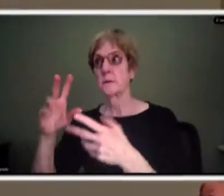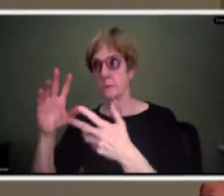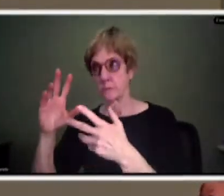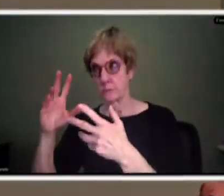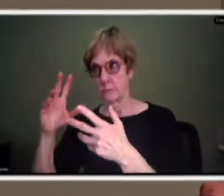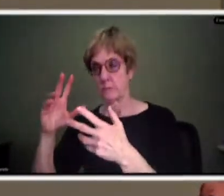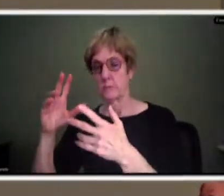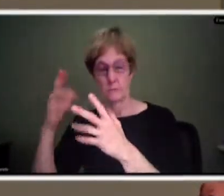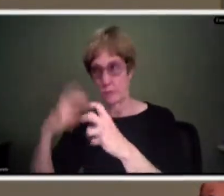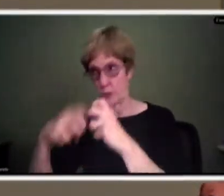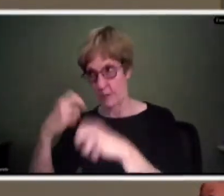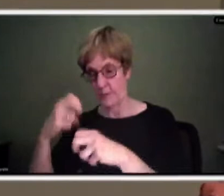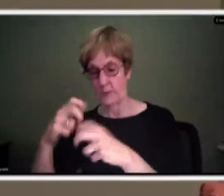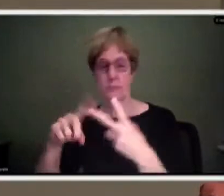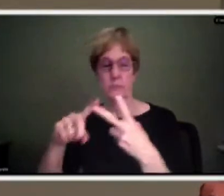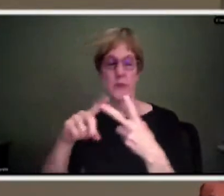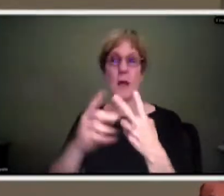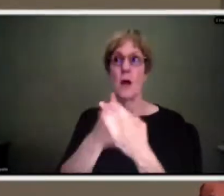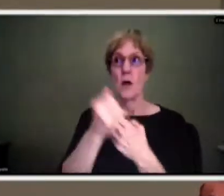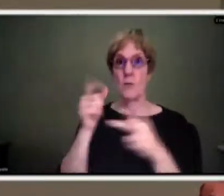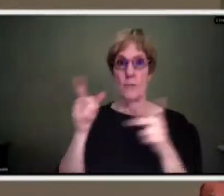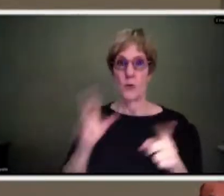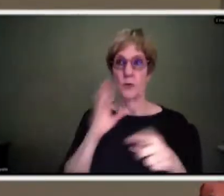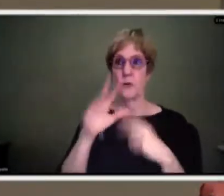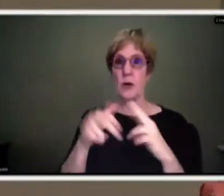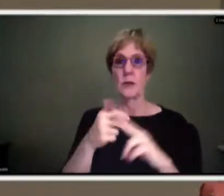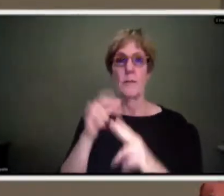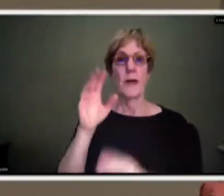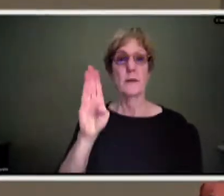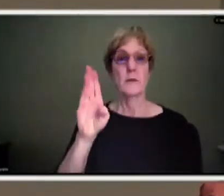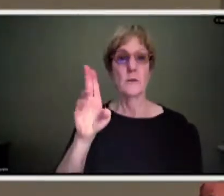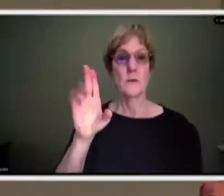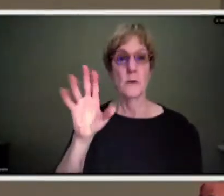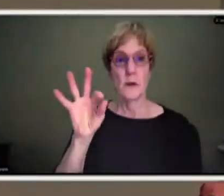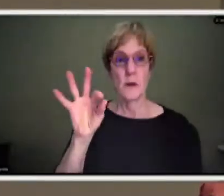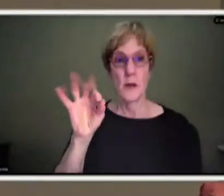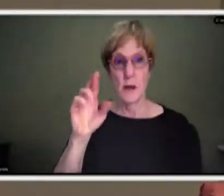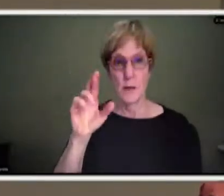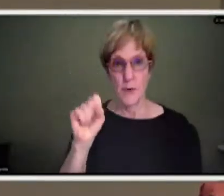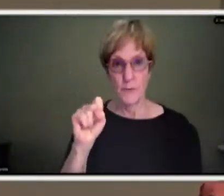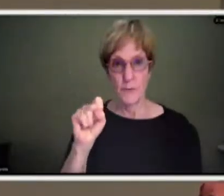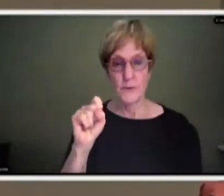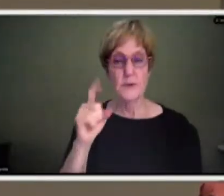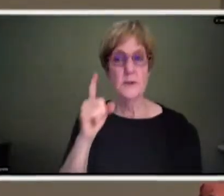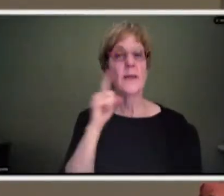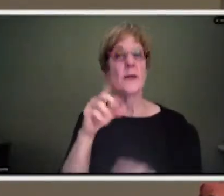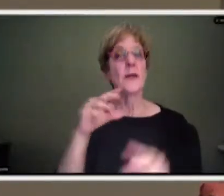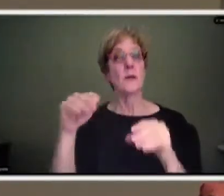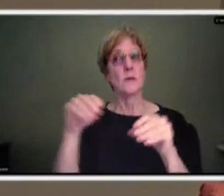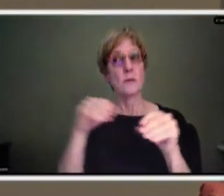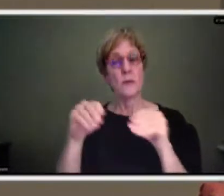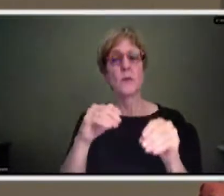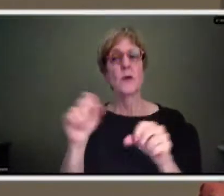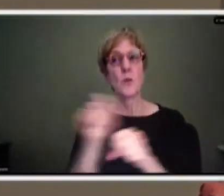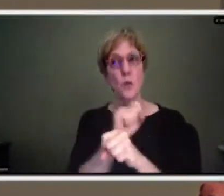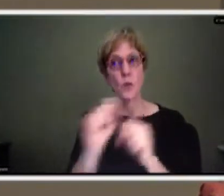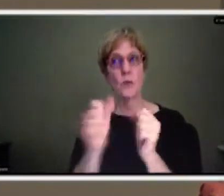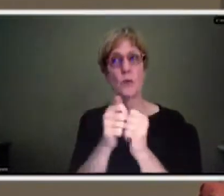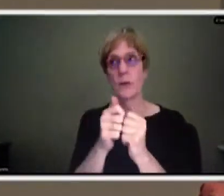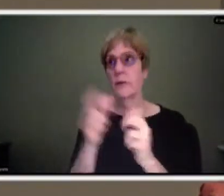So I think, Mr. Brown, there's room to work with the residents and also the petitioner in